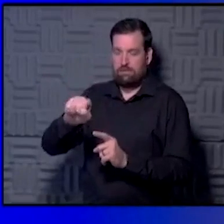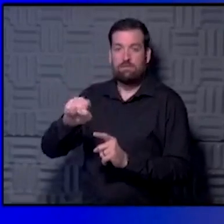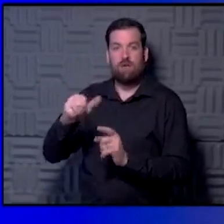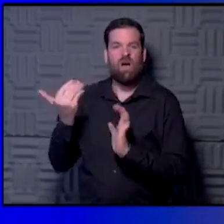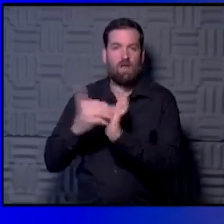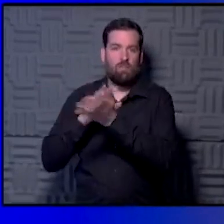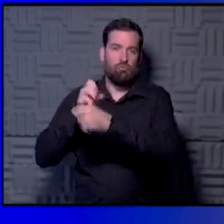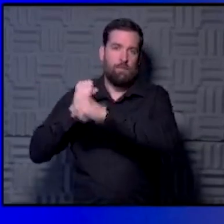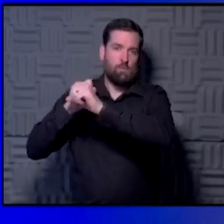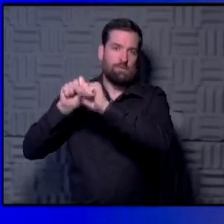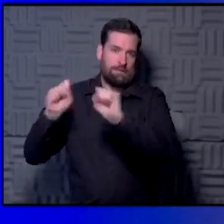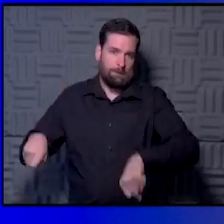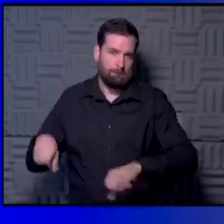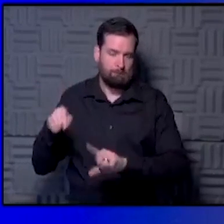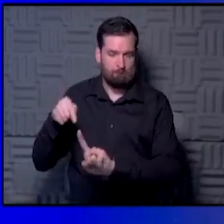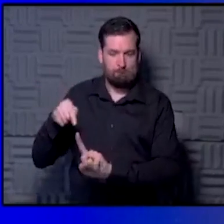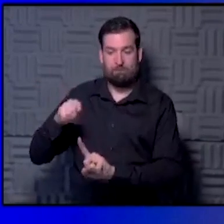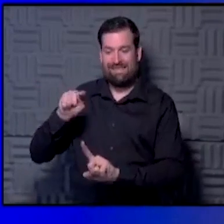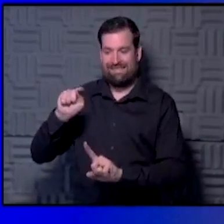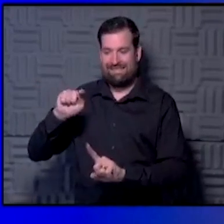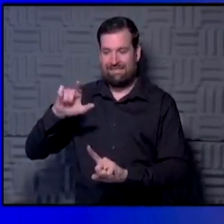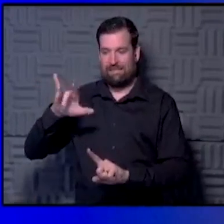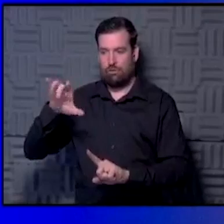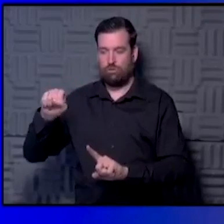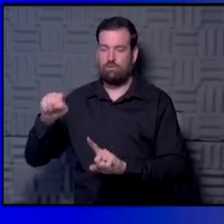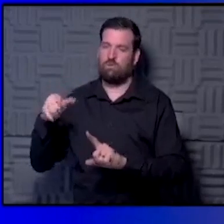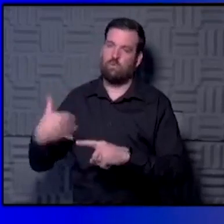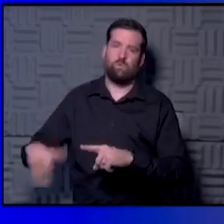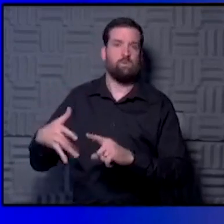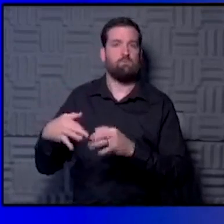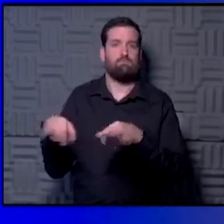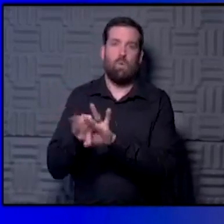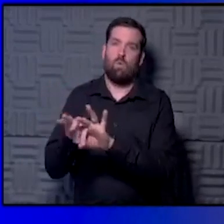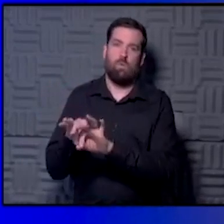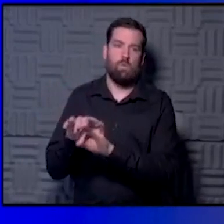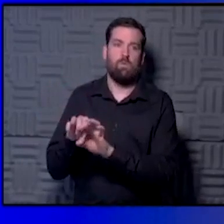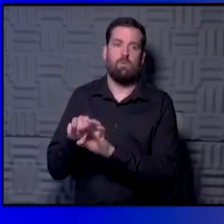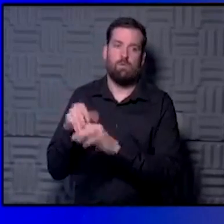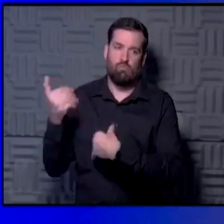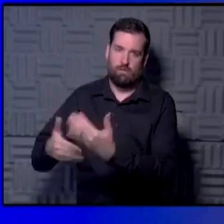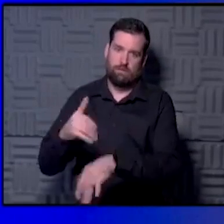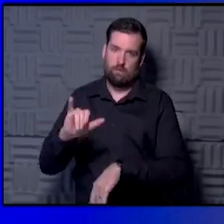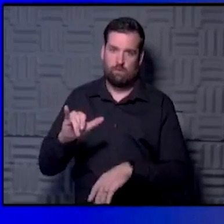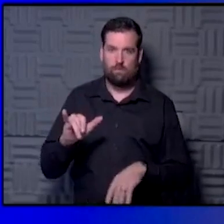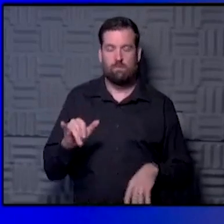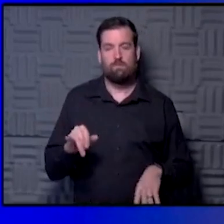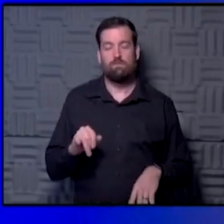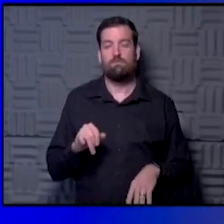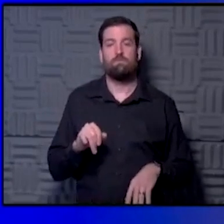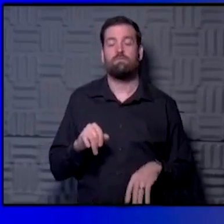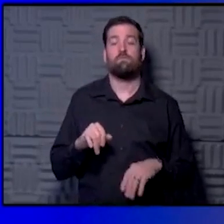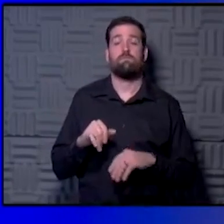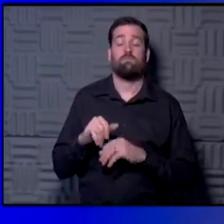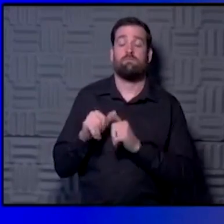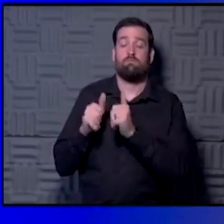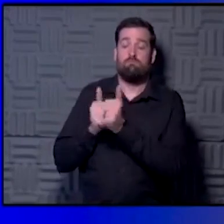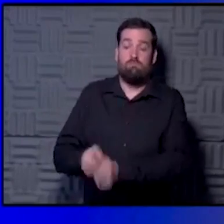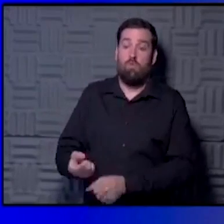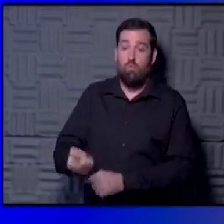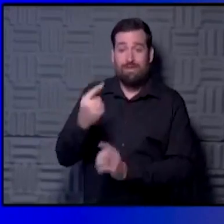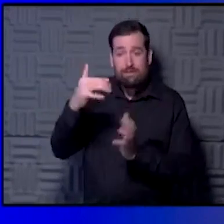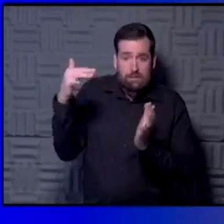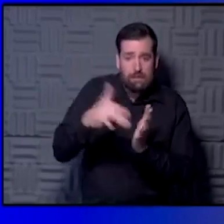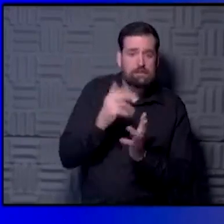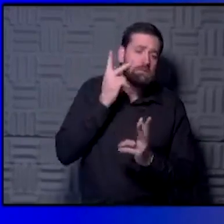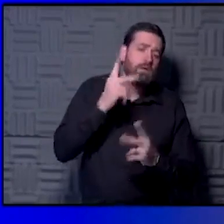immune system cell. The T cells are very important in this process as well. So I think just going off of one study and seeing how